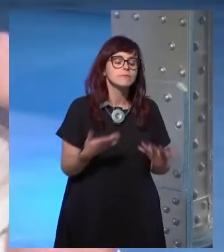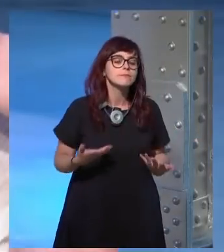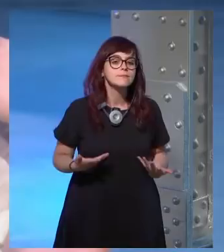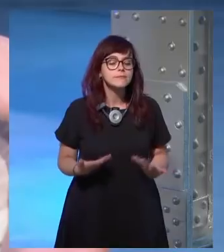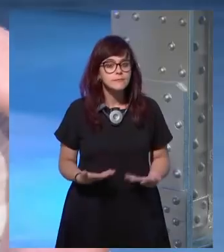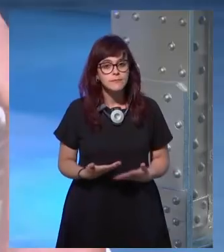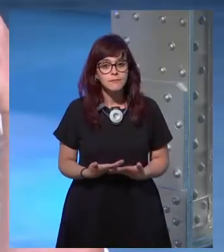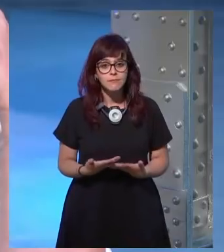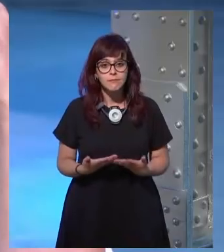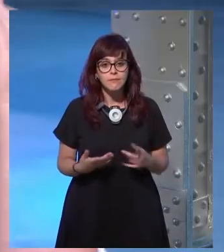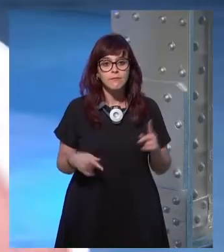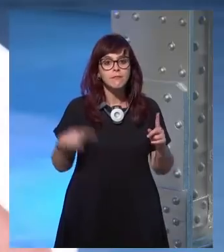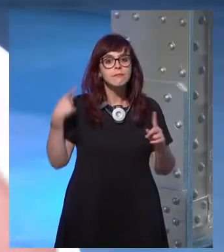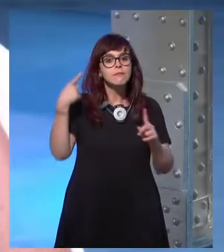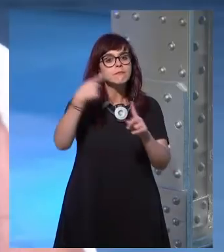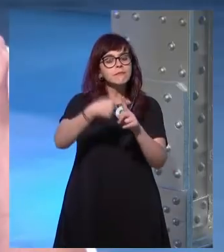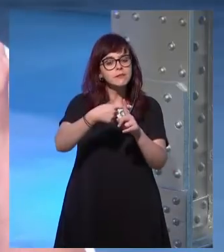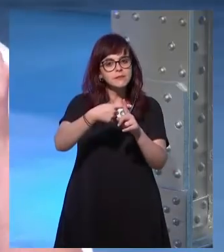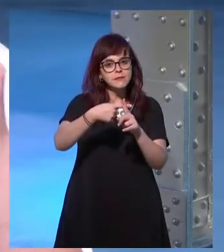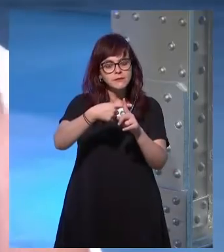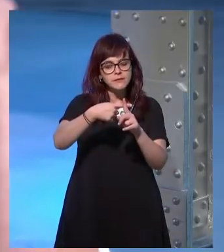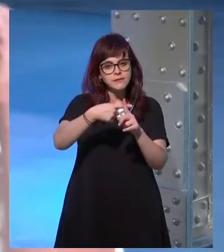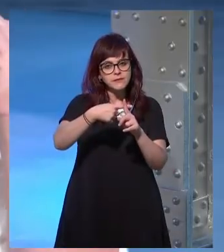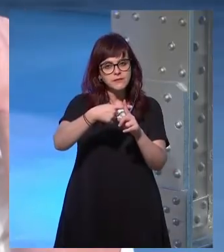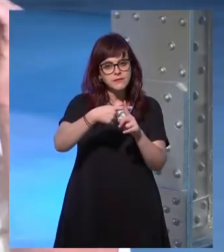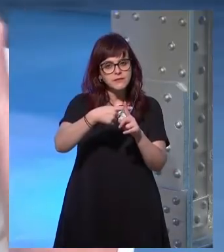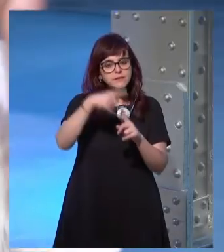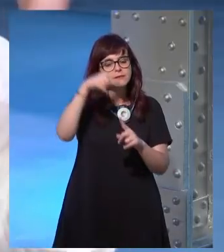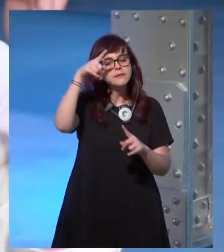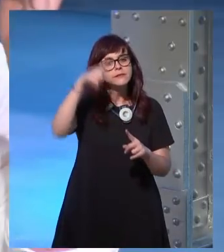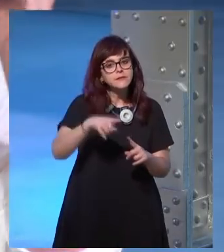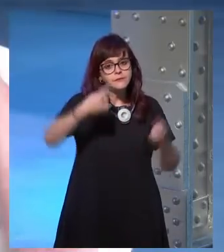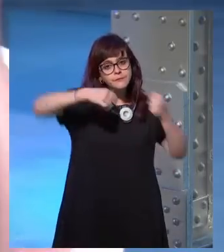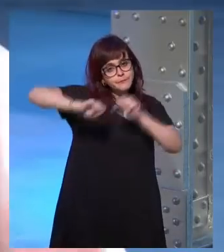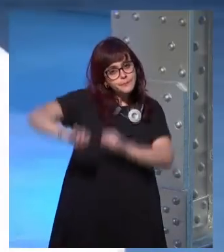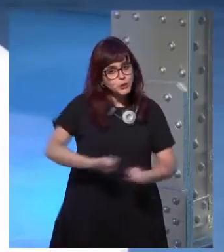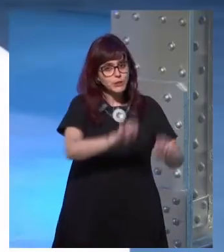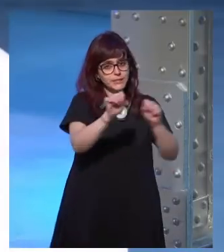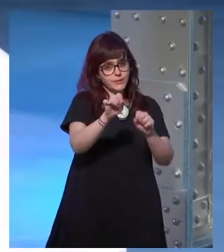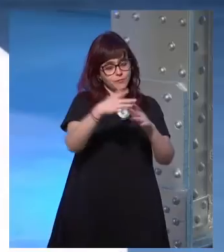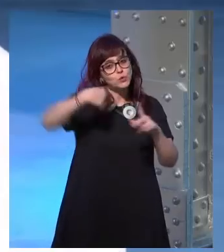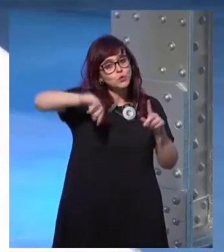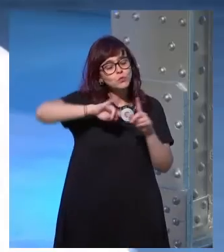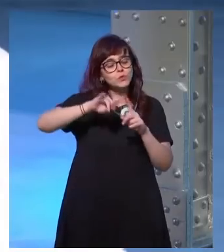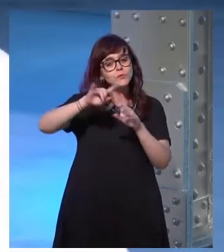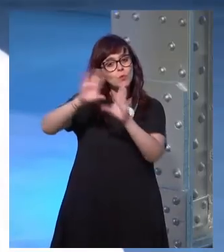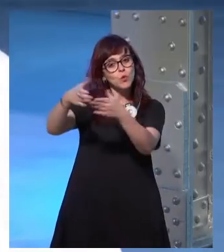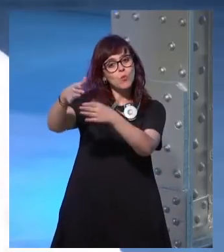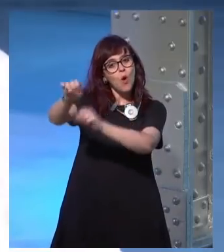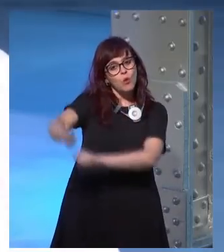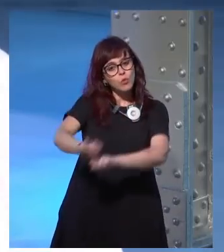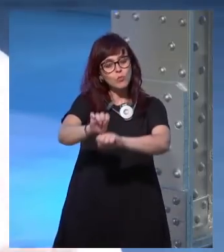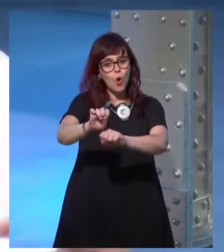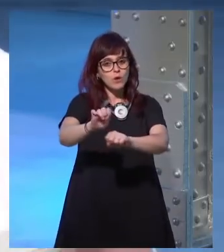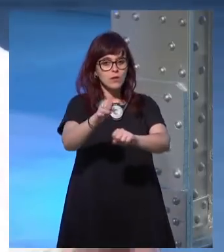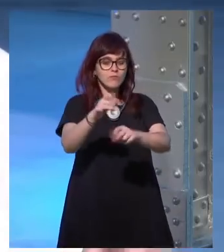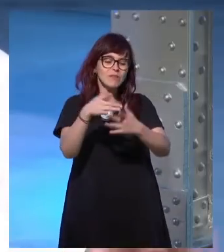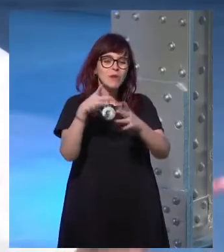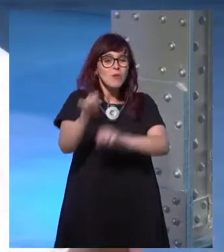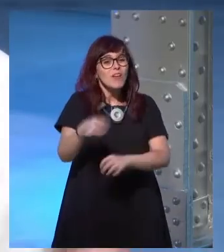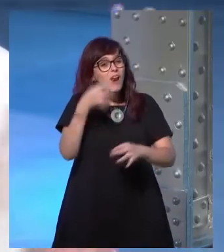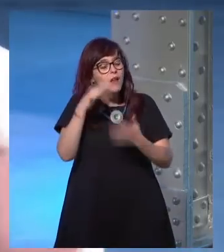backs. Like there's stuff I have discovered now that I'm sort of more established. Like when I was a younger writer first coming up in the field,